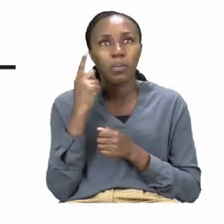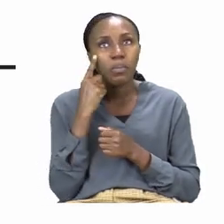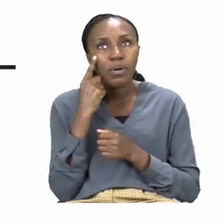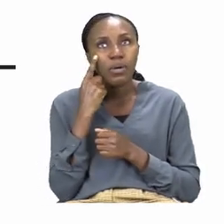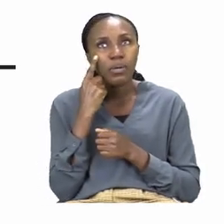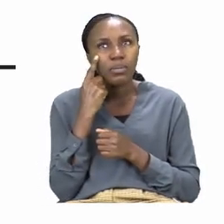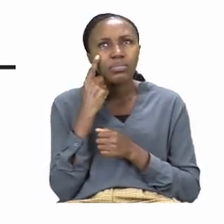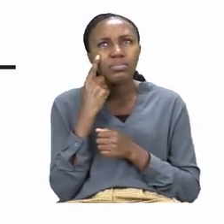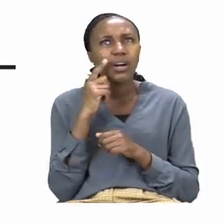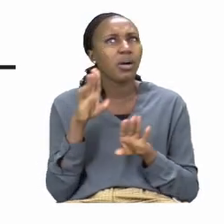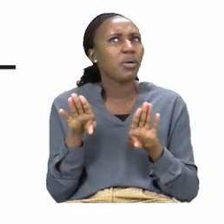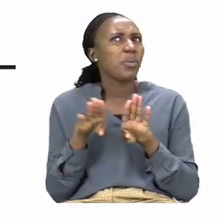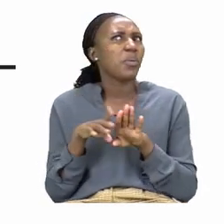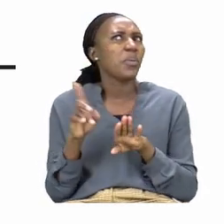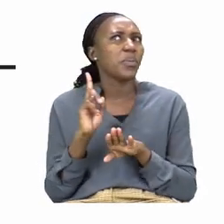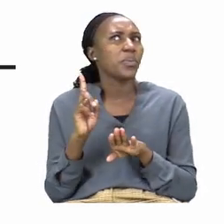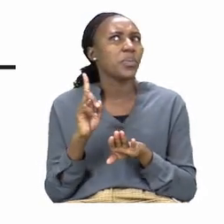doing